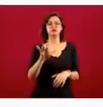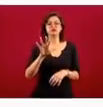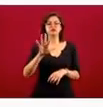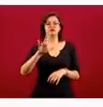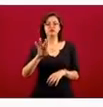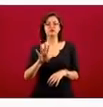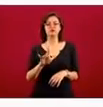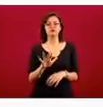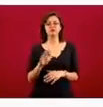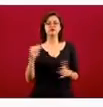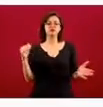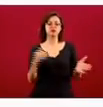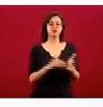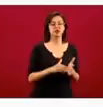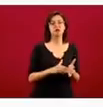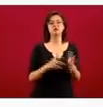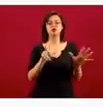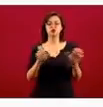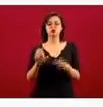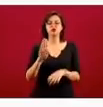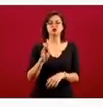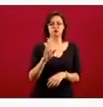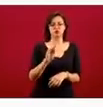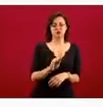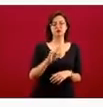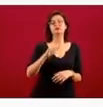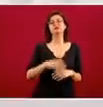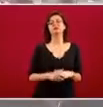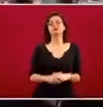Now, up to this now, we have over